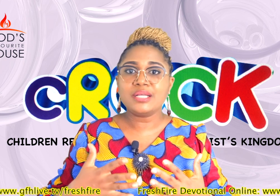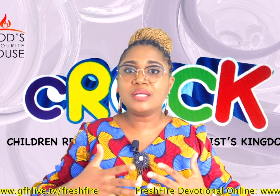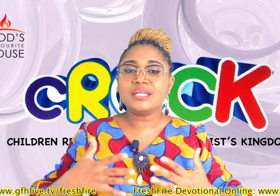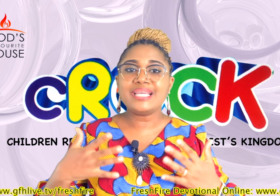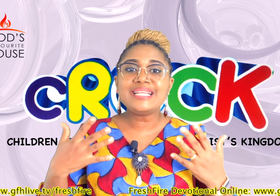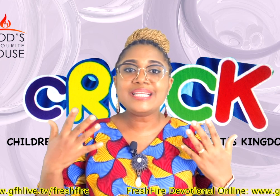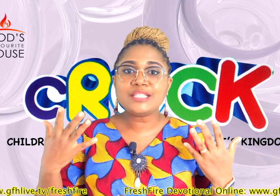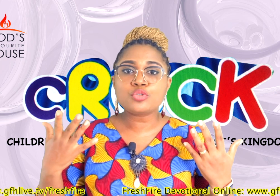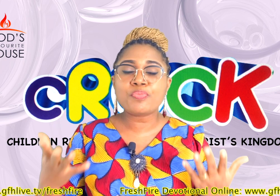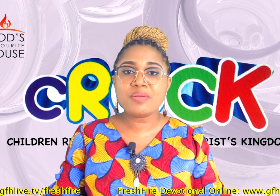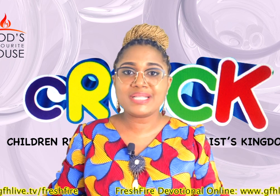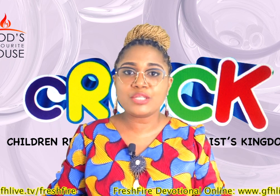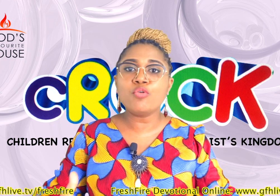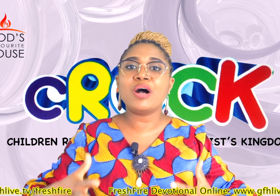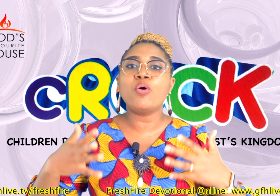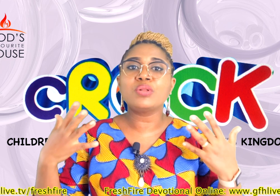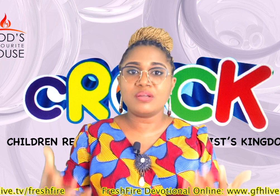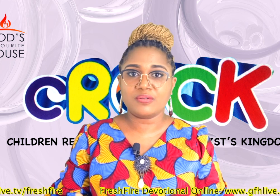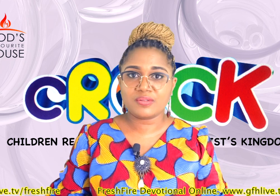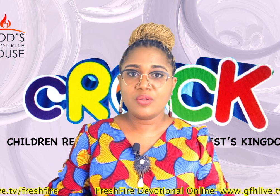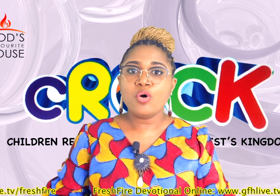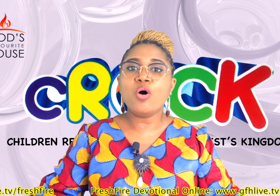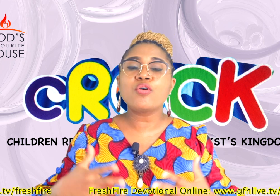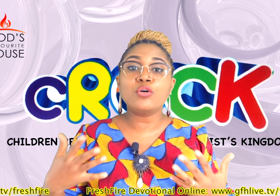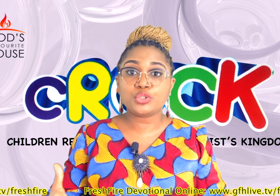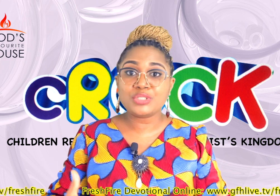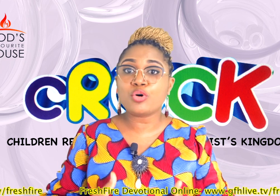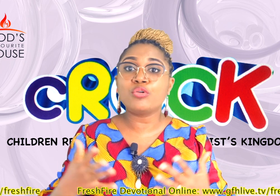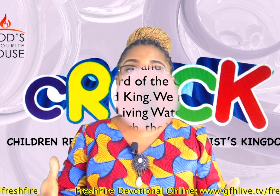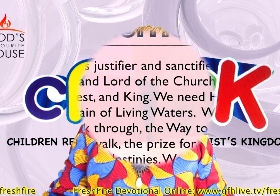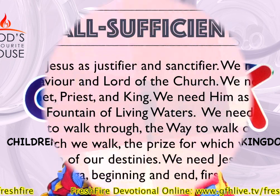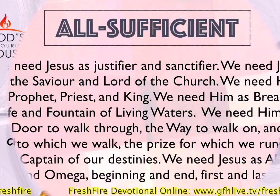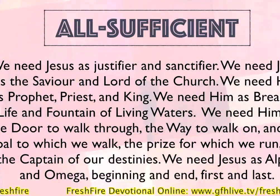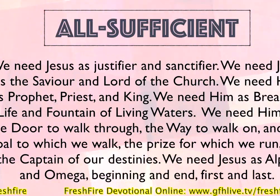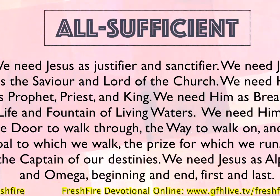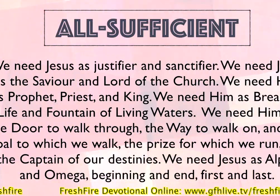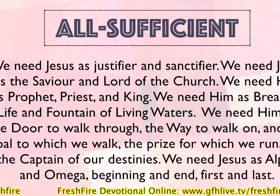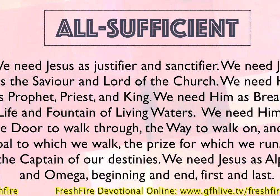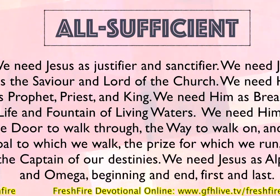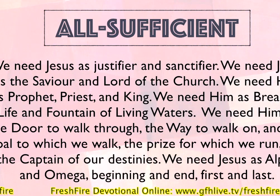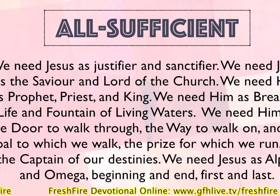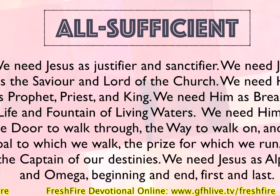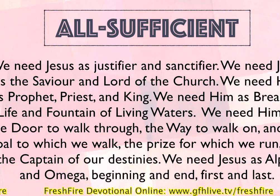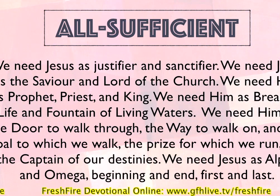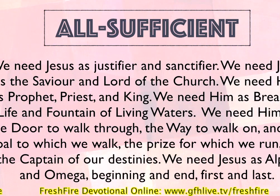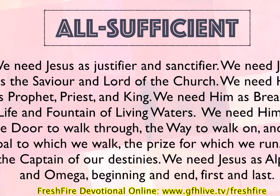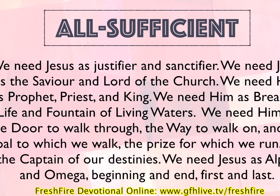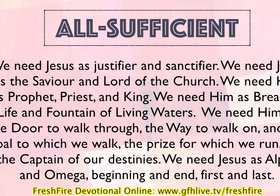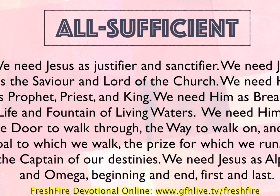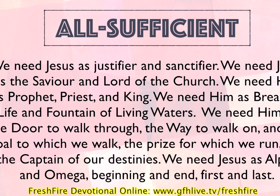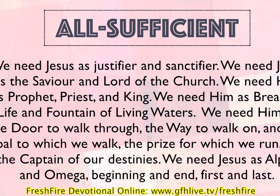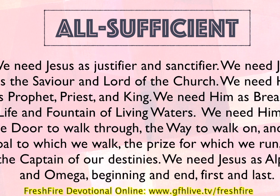him in his supremacy over all the earth. All countries all over the world need Jesus. We need Jesus as